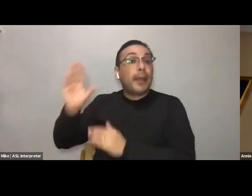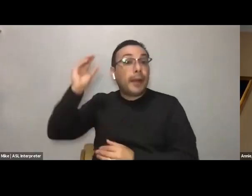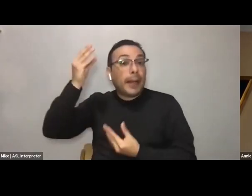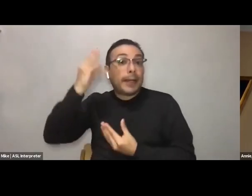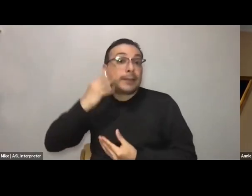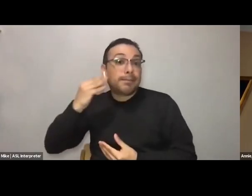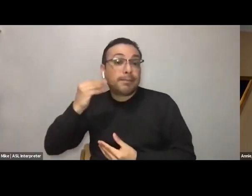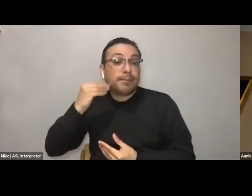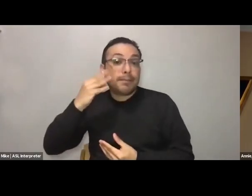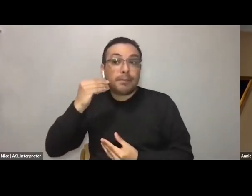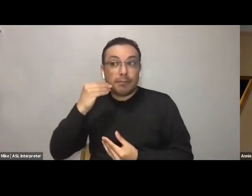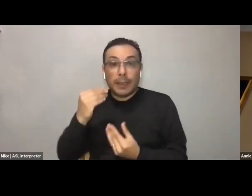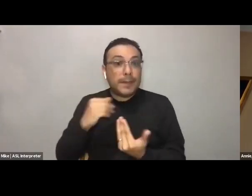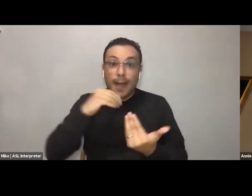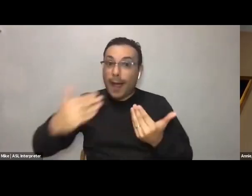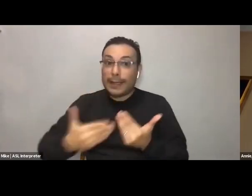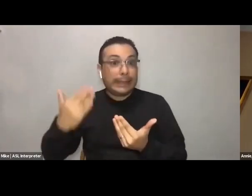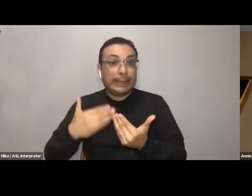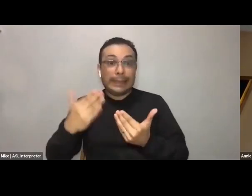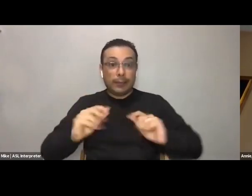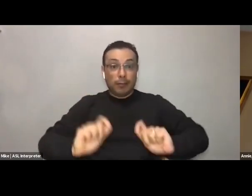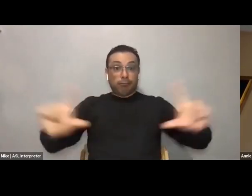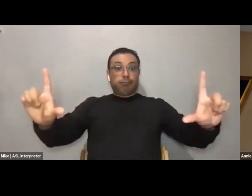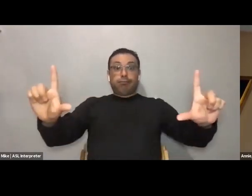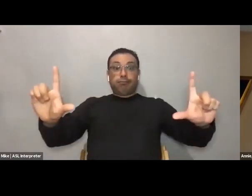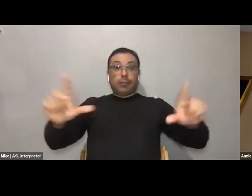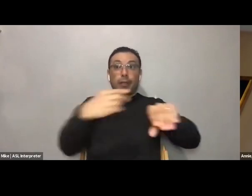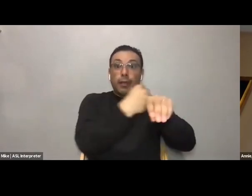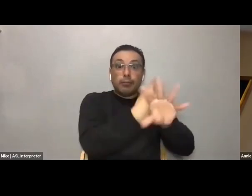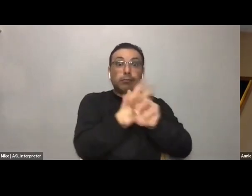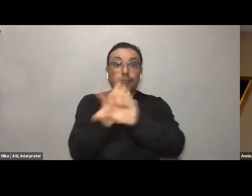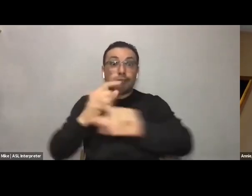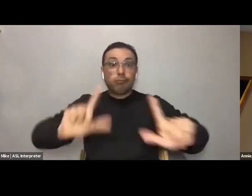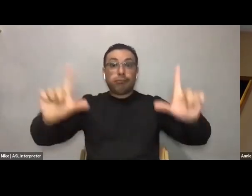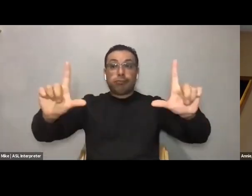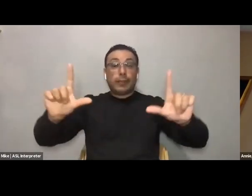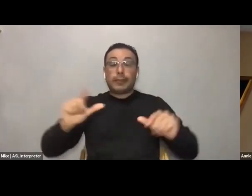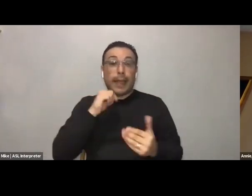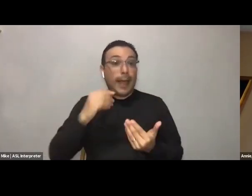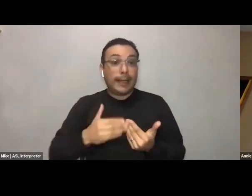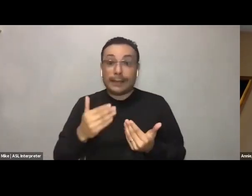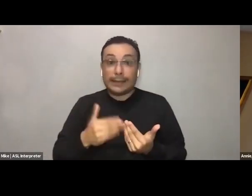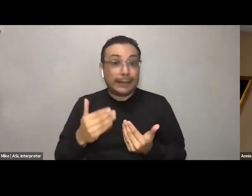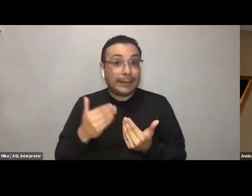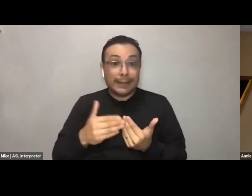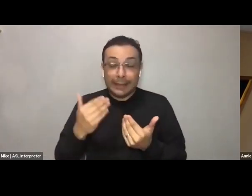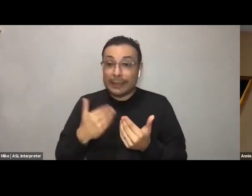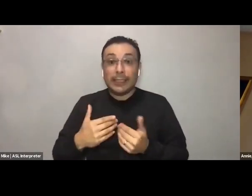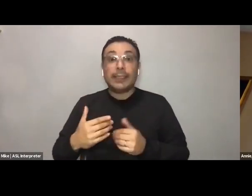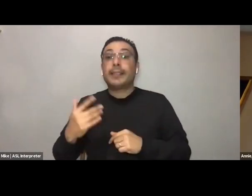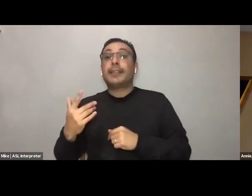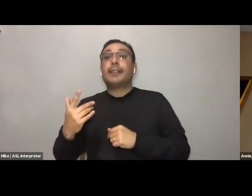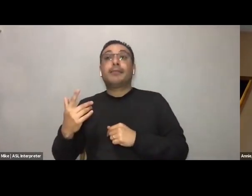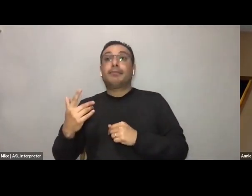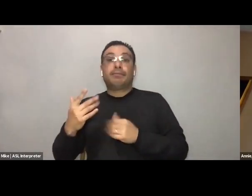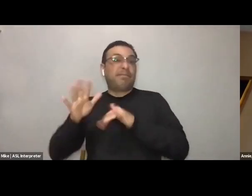new virtual environment was a learning experience for everybody, programmers and audiences alike. We definitely learned